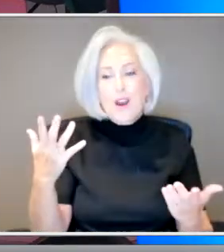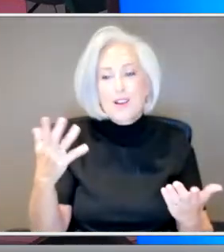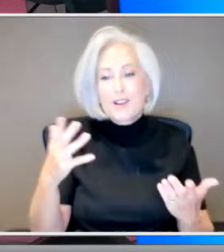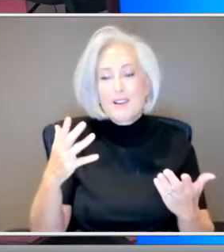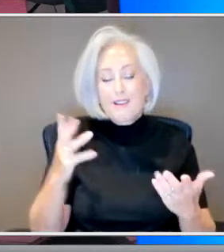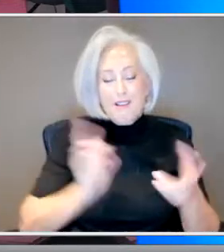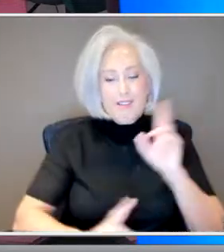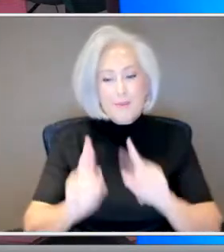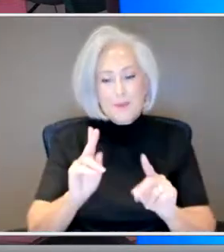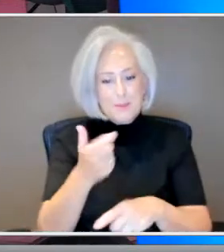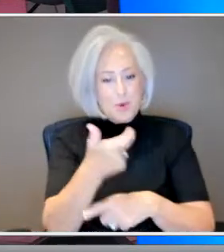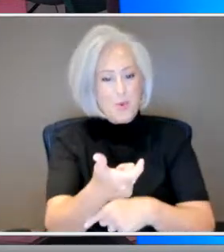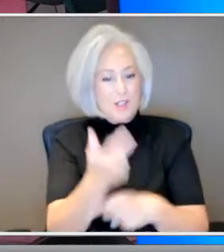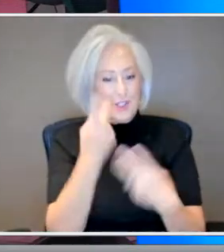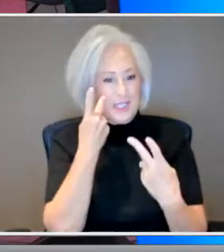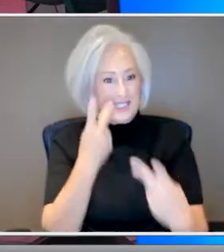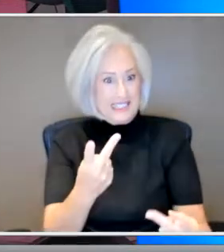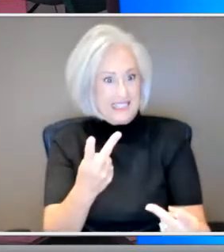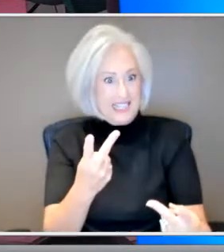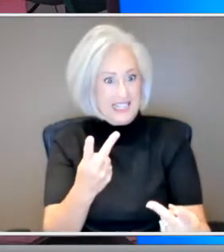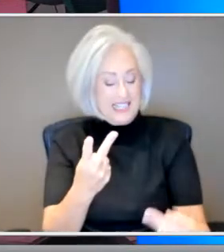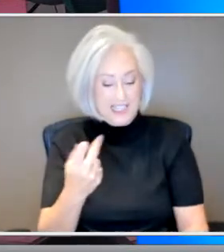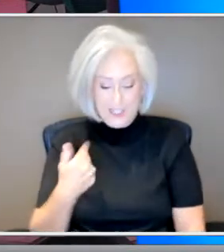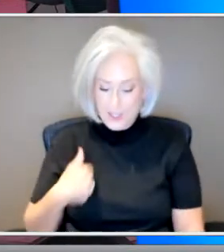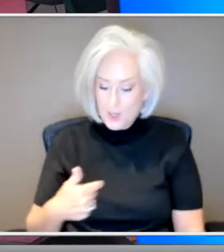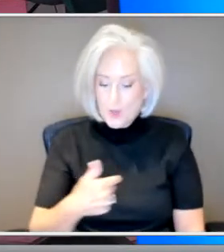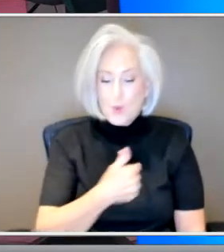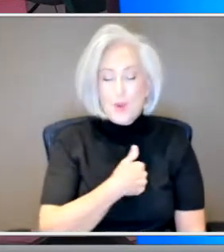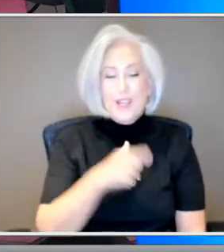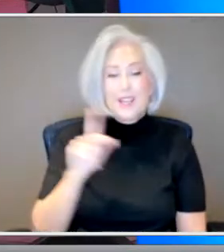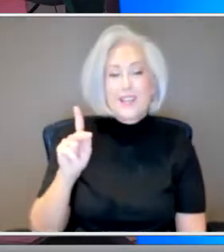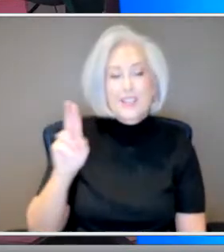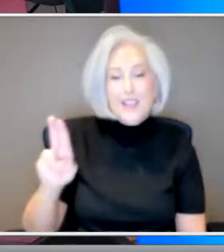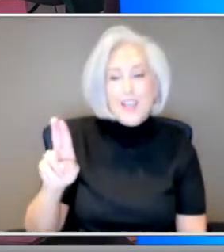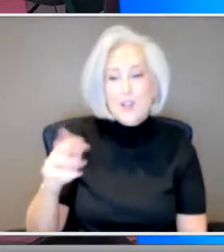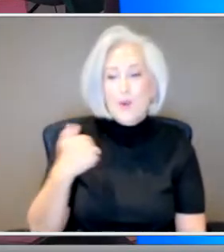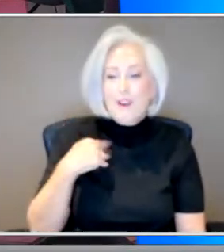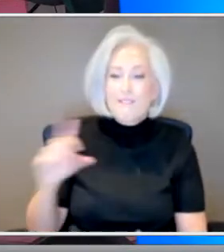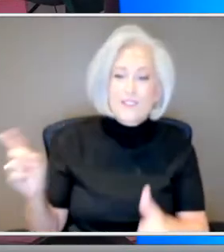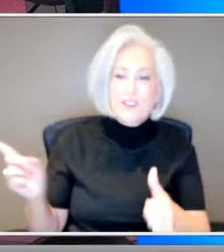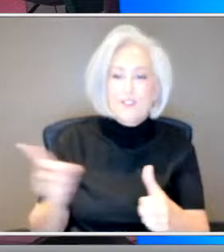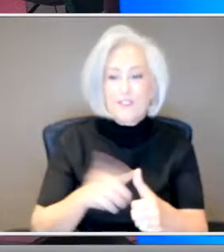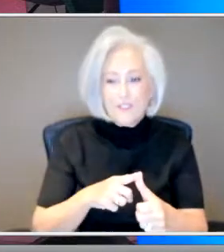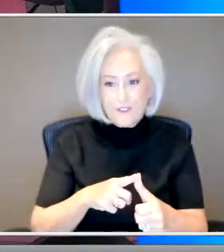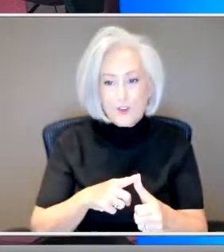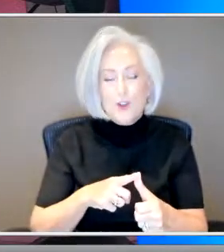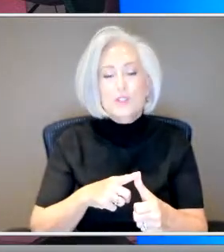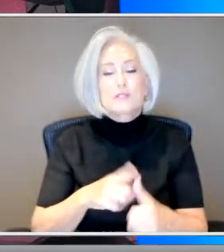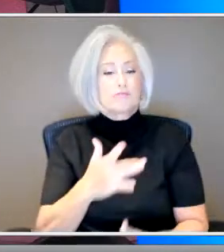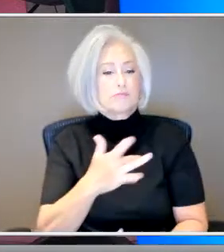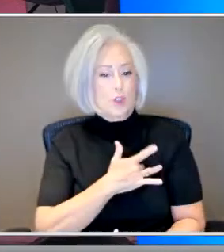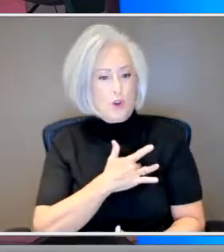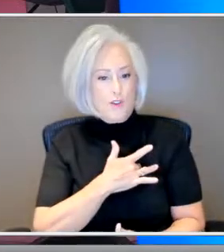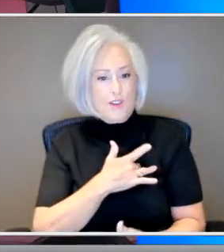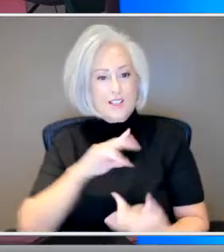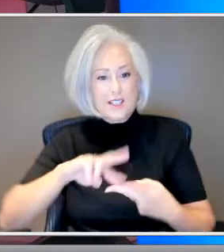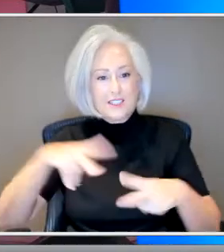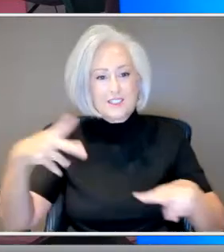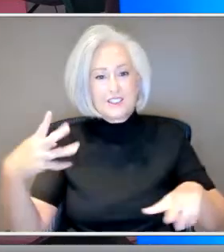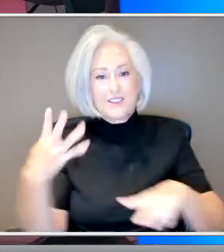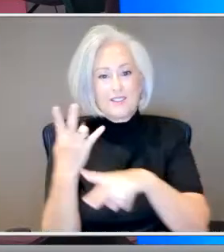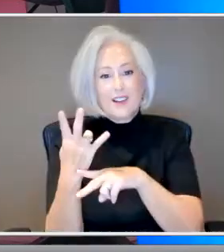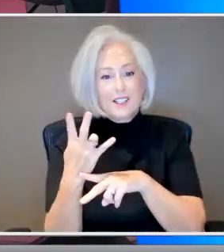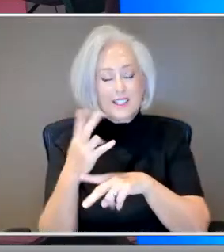region's first dedicated cardiovascular genetic counseling service. Out of the thousands of genes we all have, we